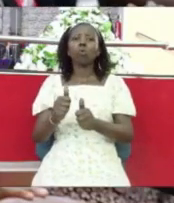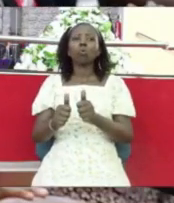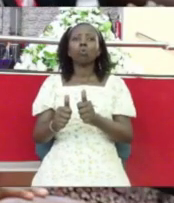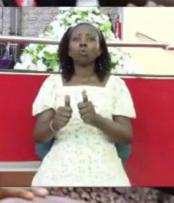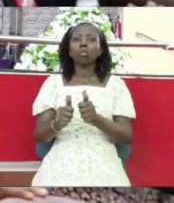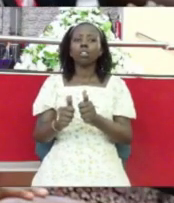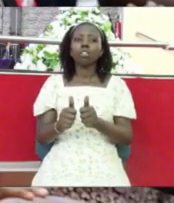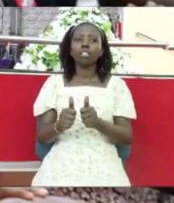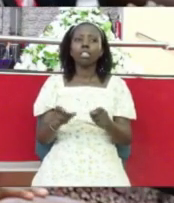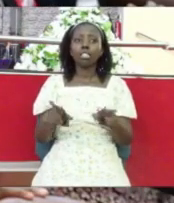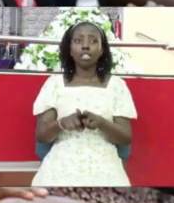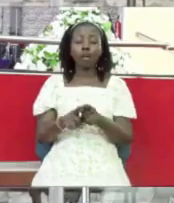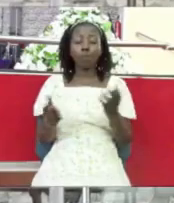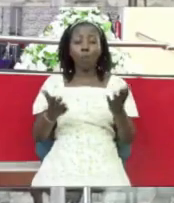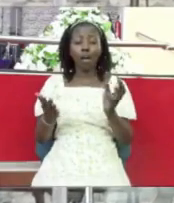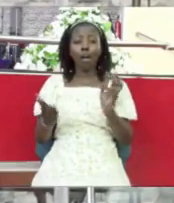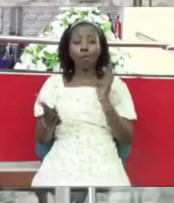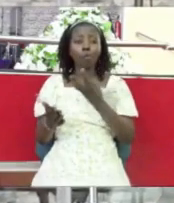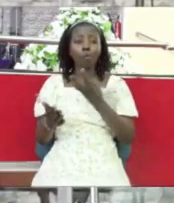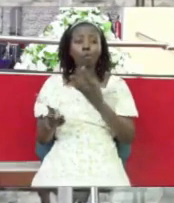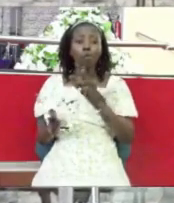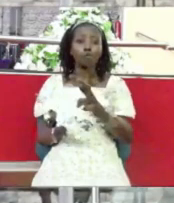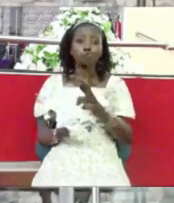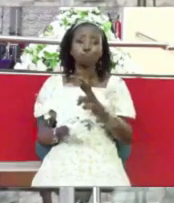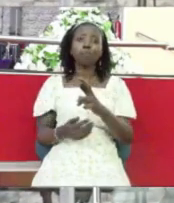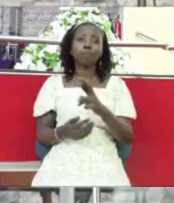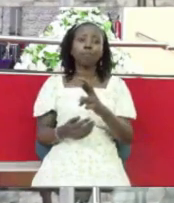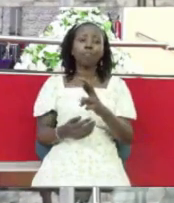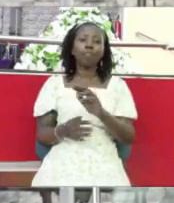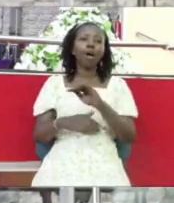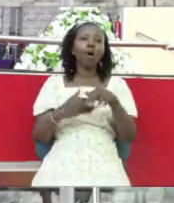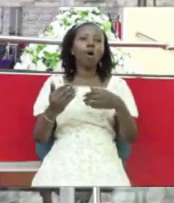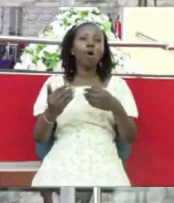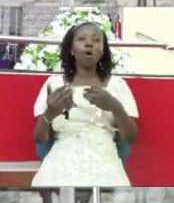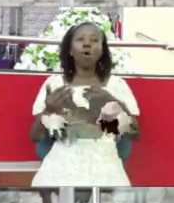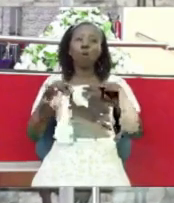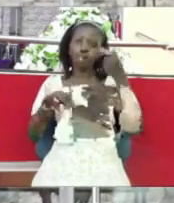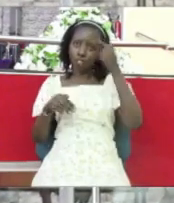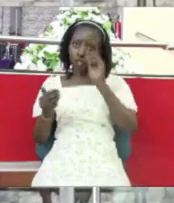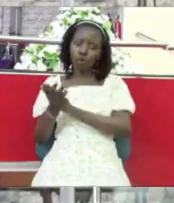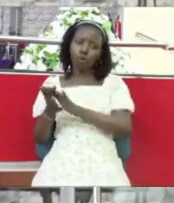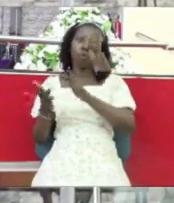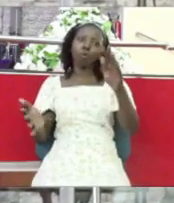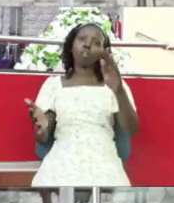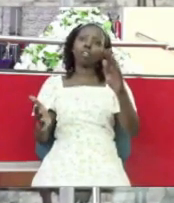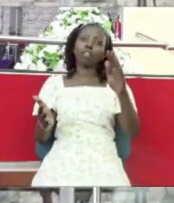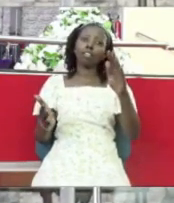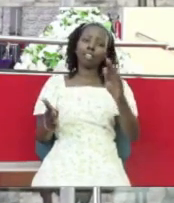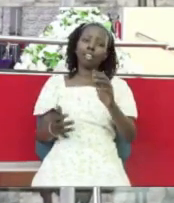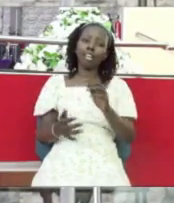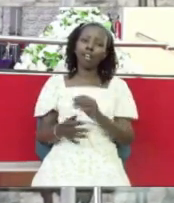which is the stage which we are in, na hilo, hiyo ndio kipindi ambacho tuko ndani yake. We await glorification. Tunagojea kutukuzwa. Ah, that's a nice